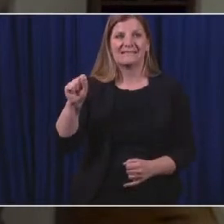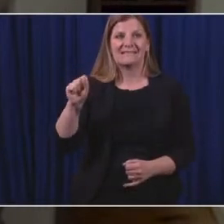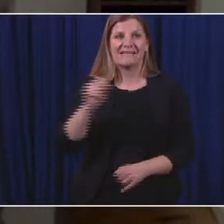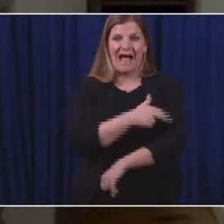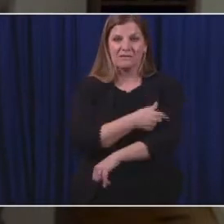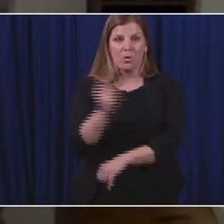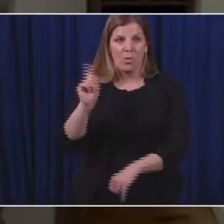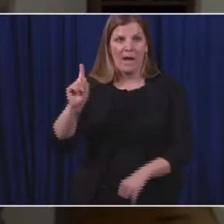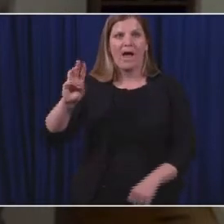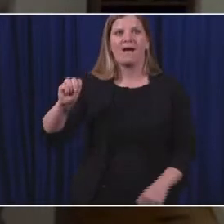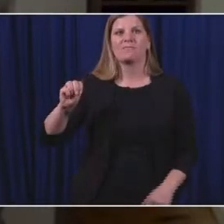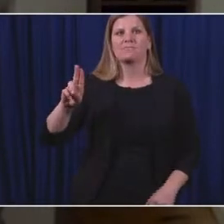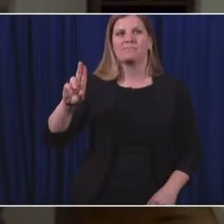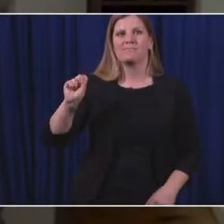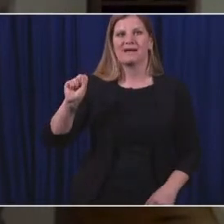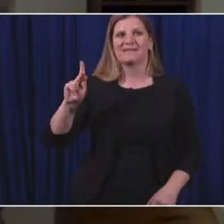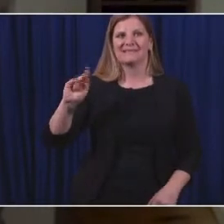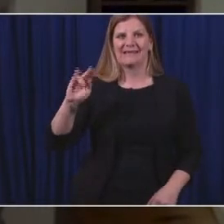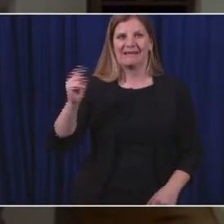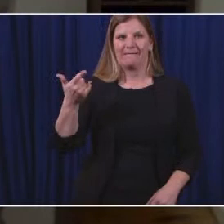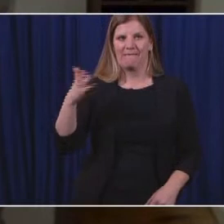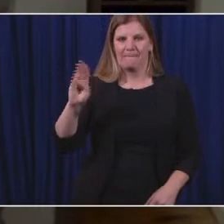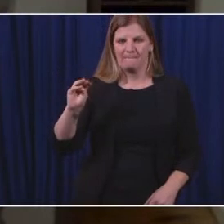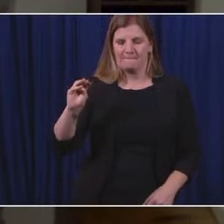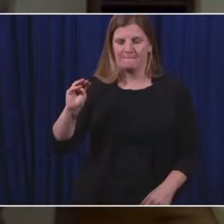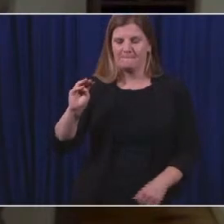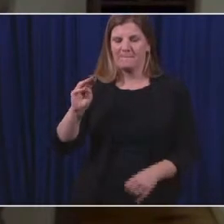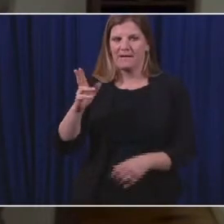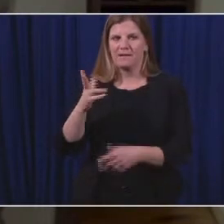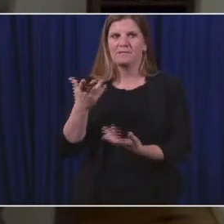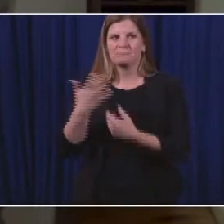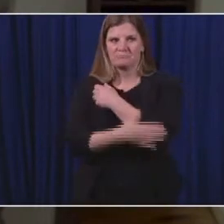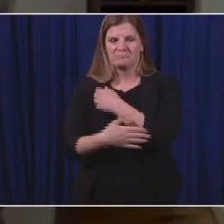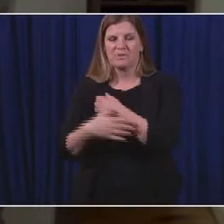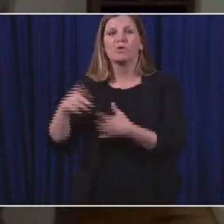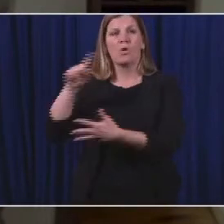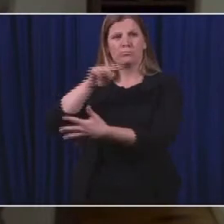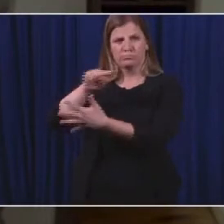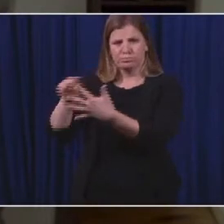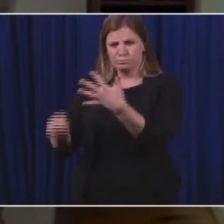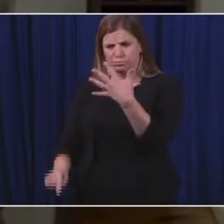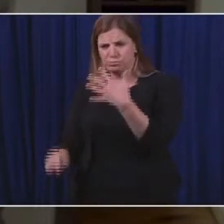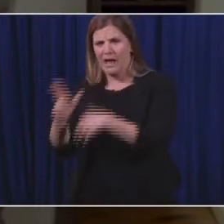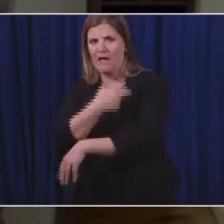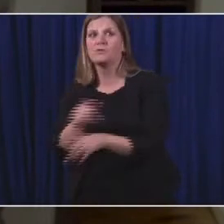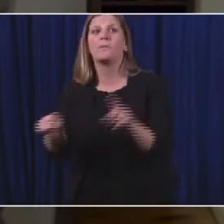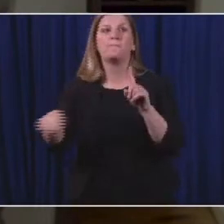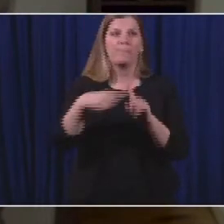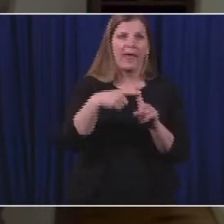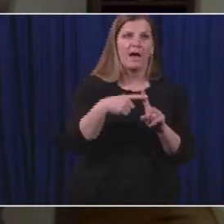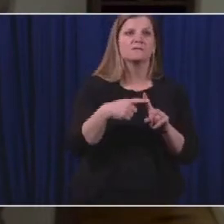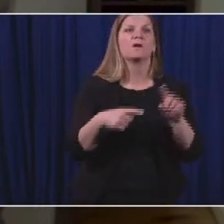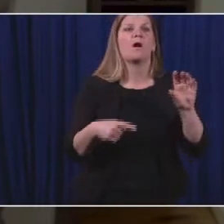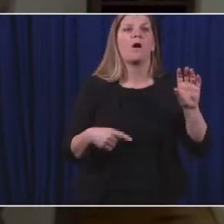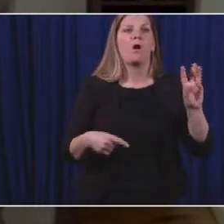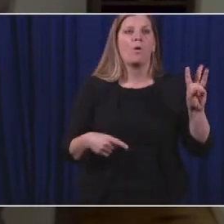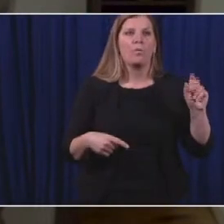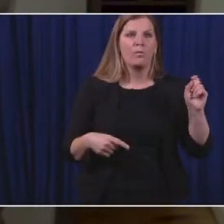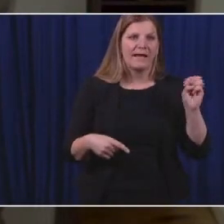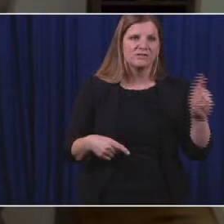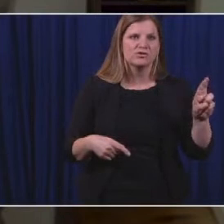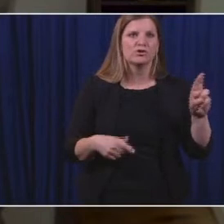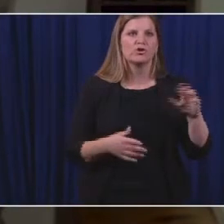County. Those hospitals, along with OSU Wexner Medical Center and the University of Cincinnati Medical